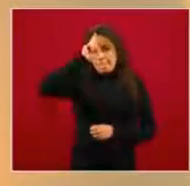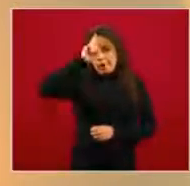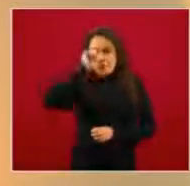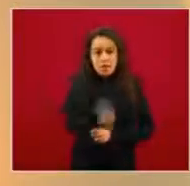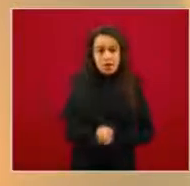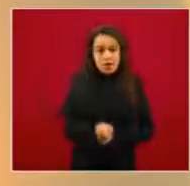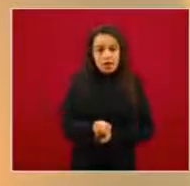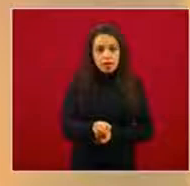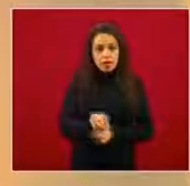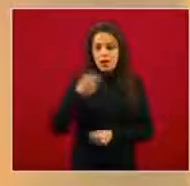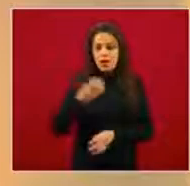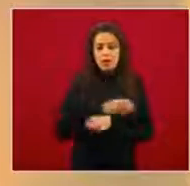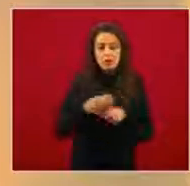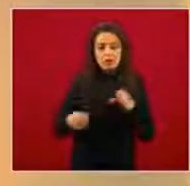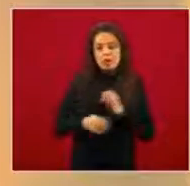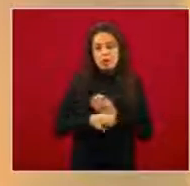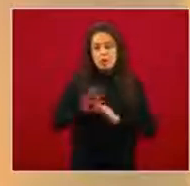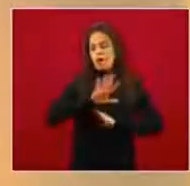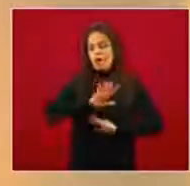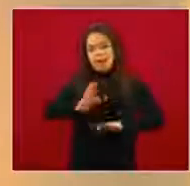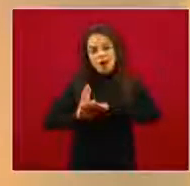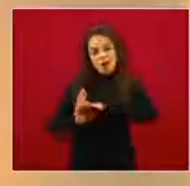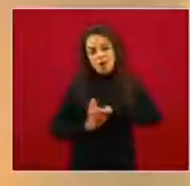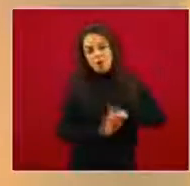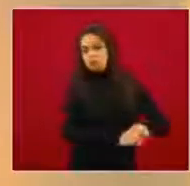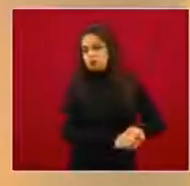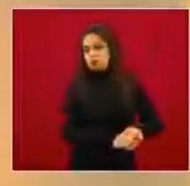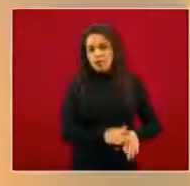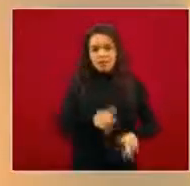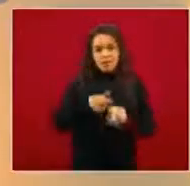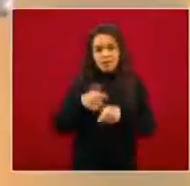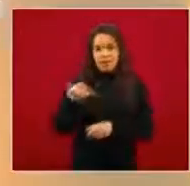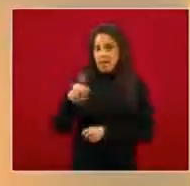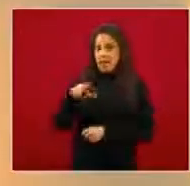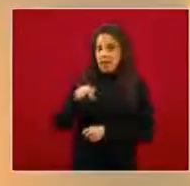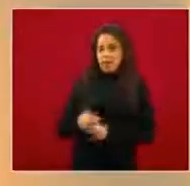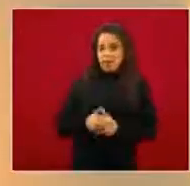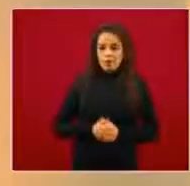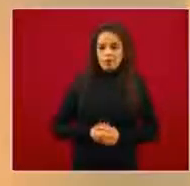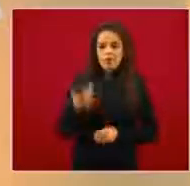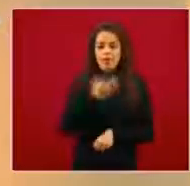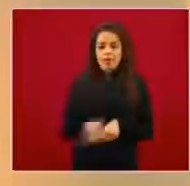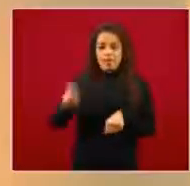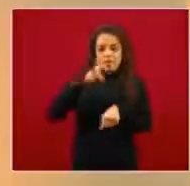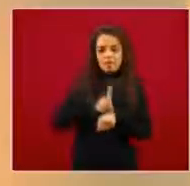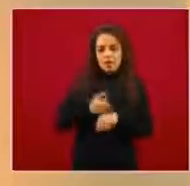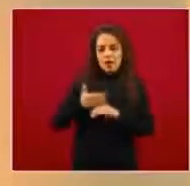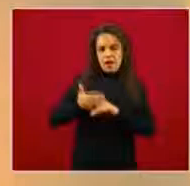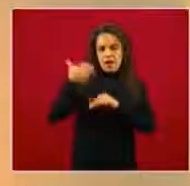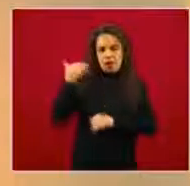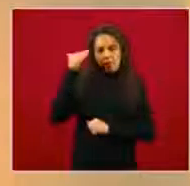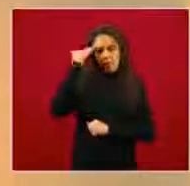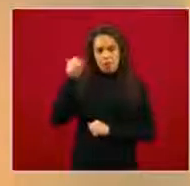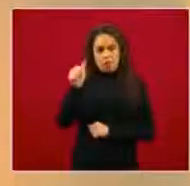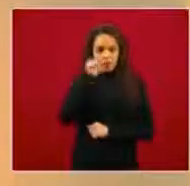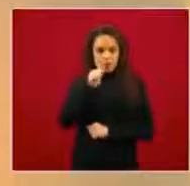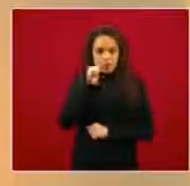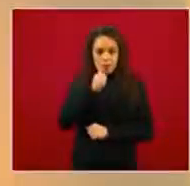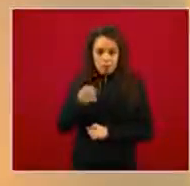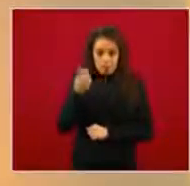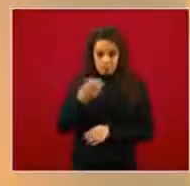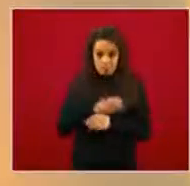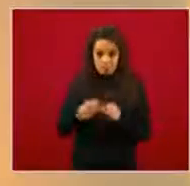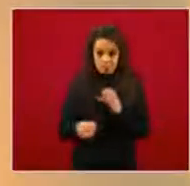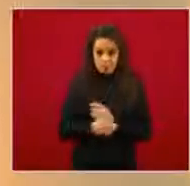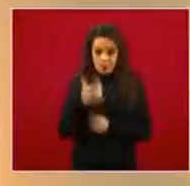completely forbidden. Those are the type of things we must forget about. And we will remember those days when we used to